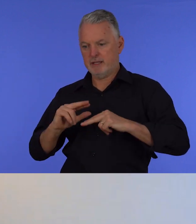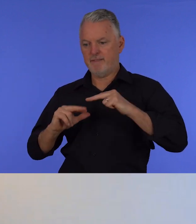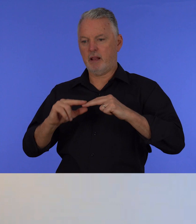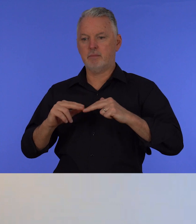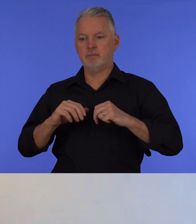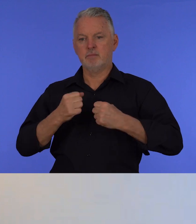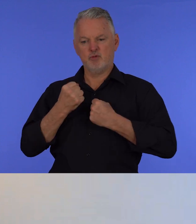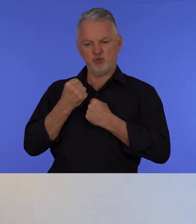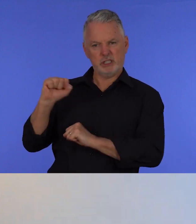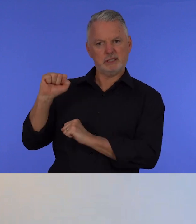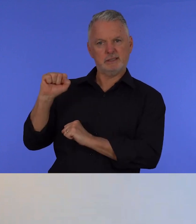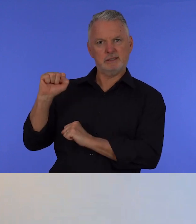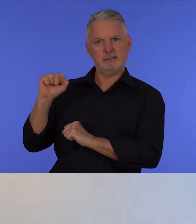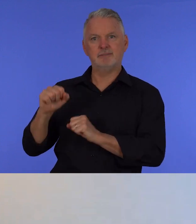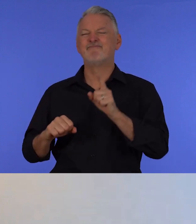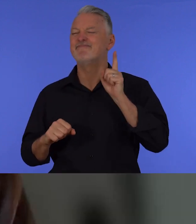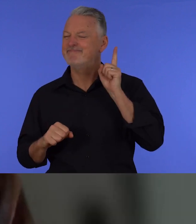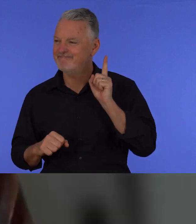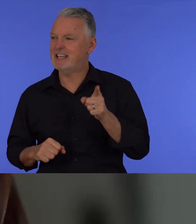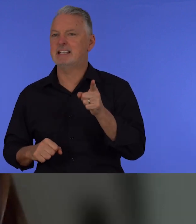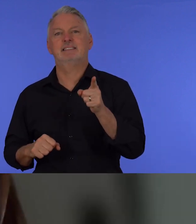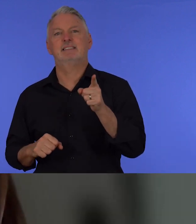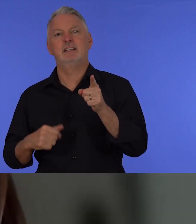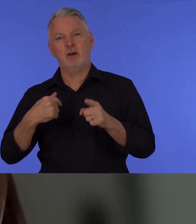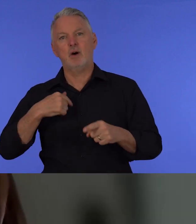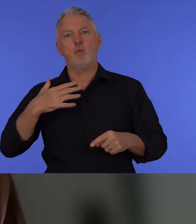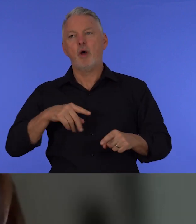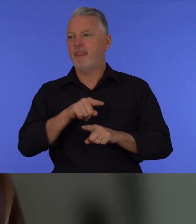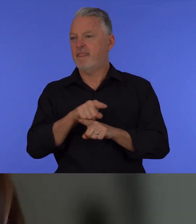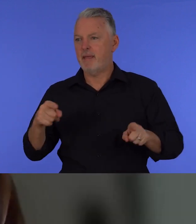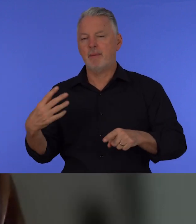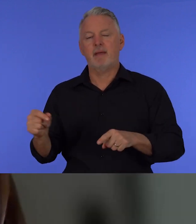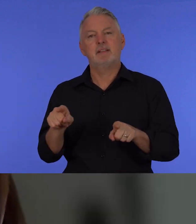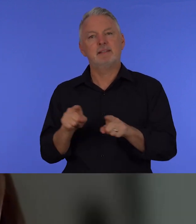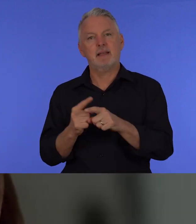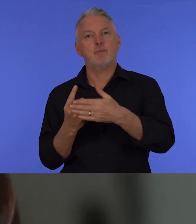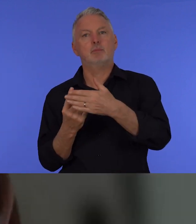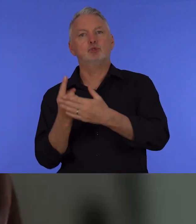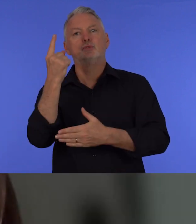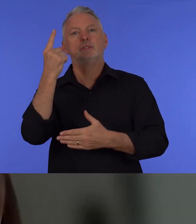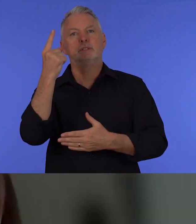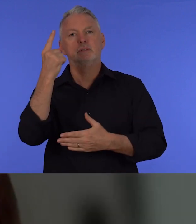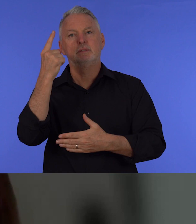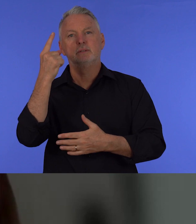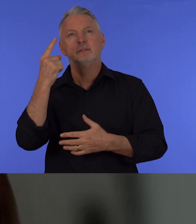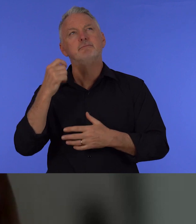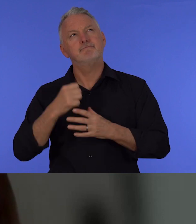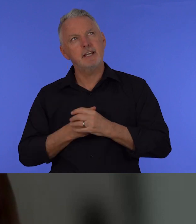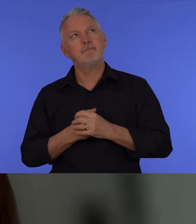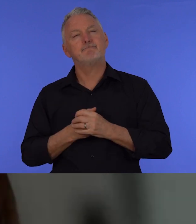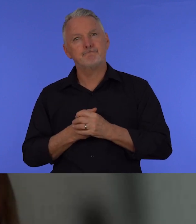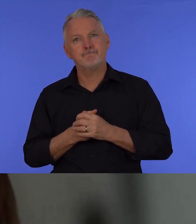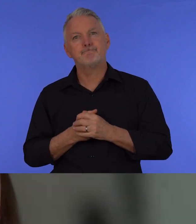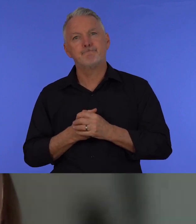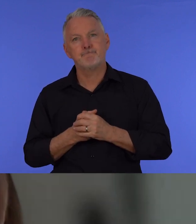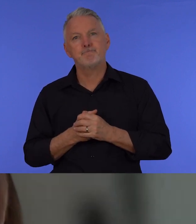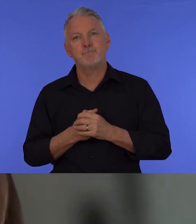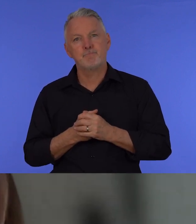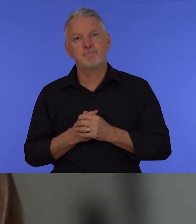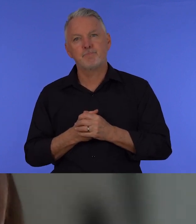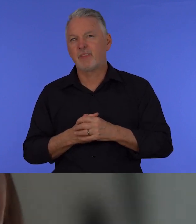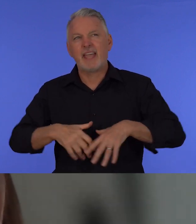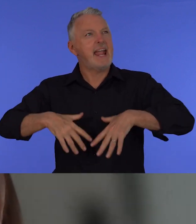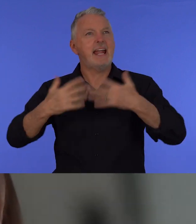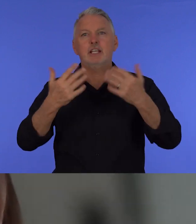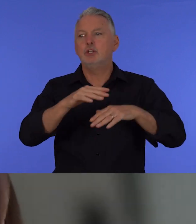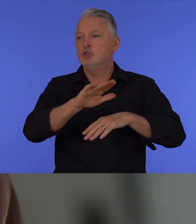want them to hurt themselves and build resilience. Exactly. You want them to you know, have the same opportunities,